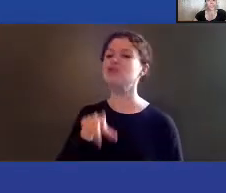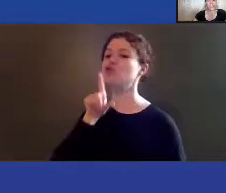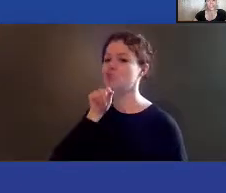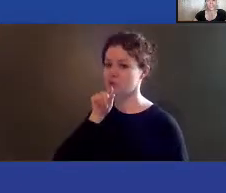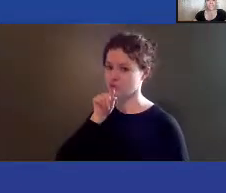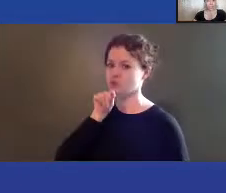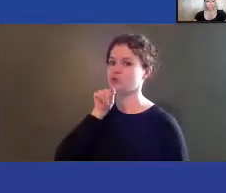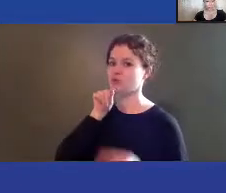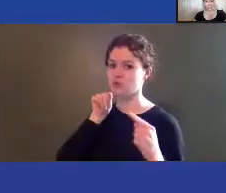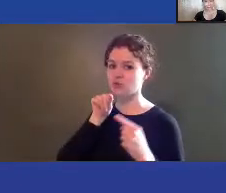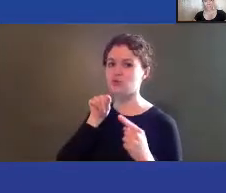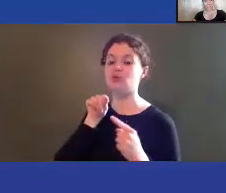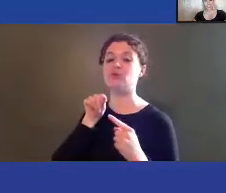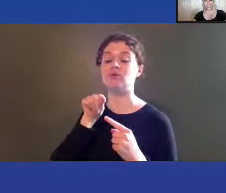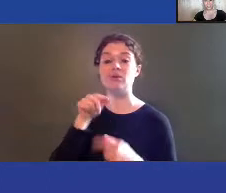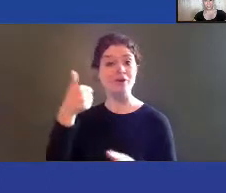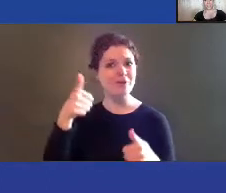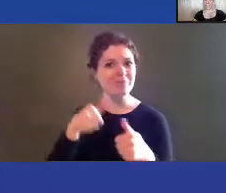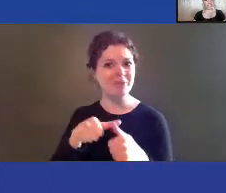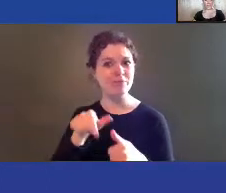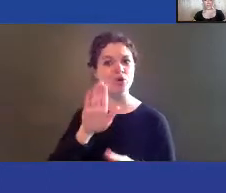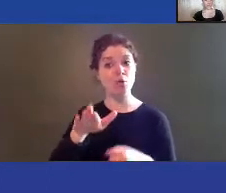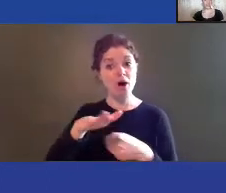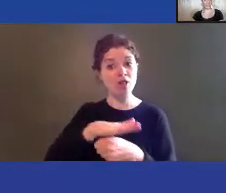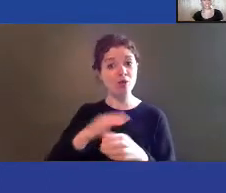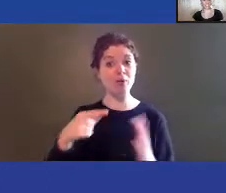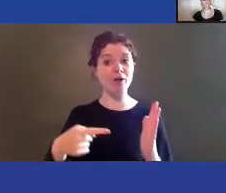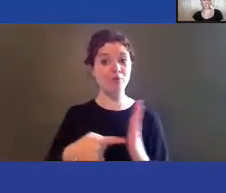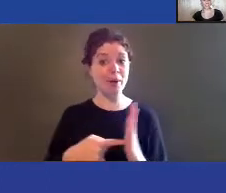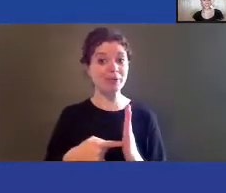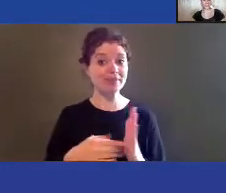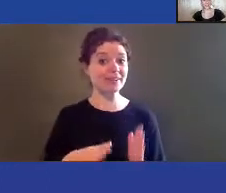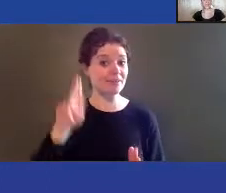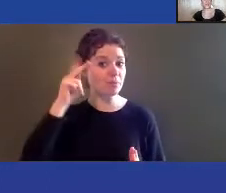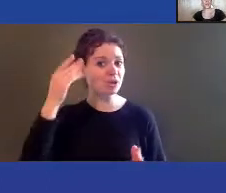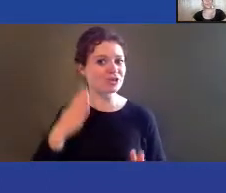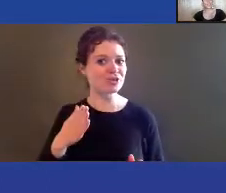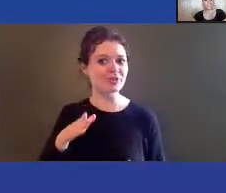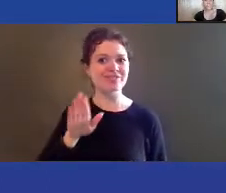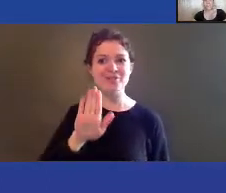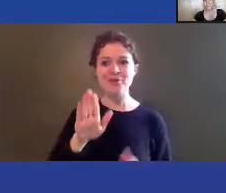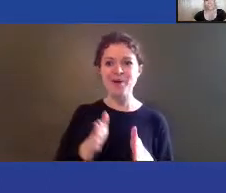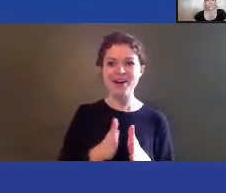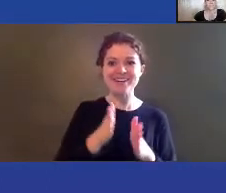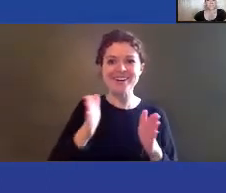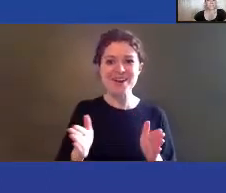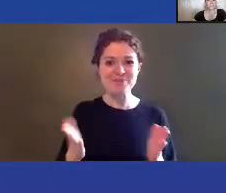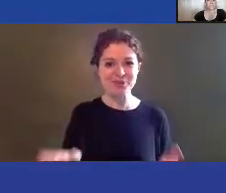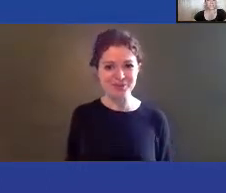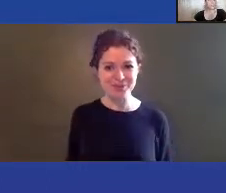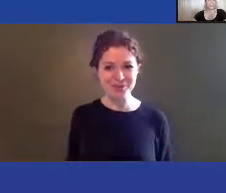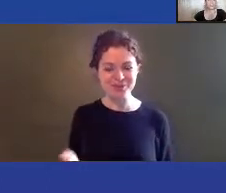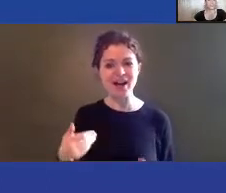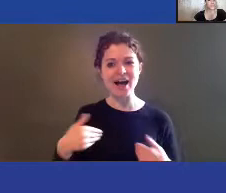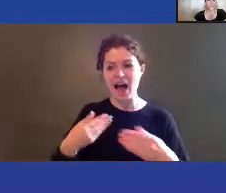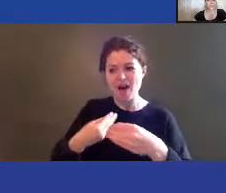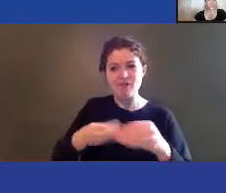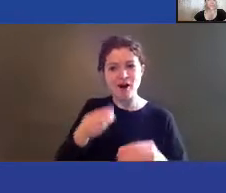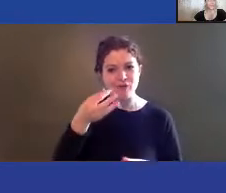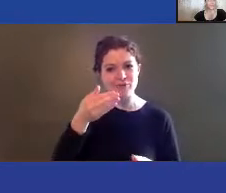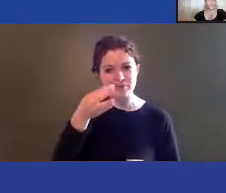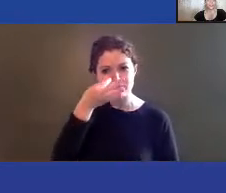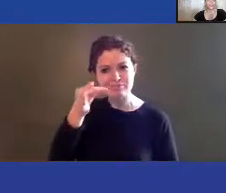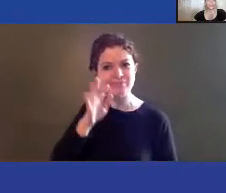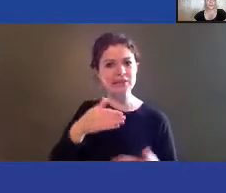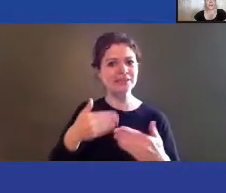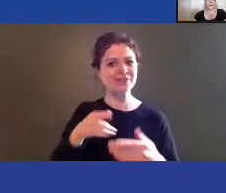local representatives are your neighbors. They live and work in your district. So find out where their office is. Introduce yourself and the